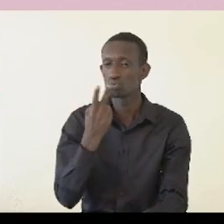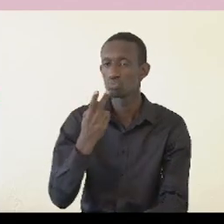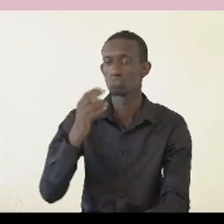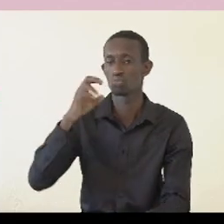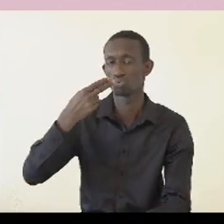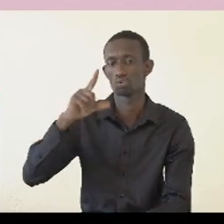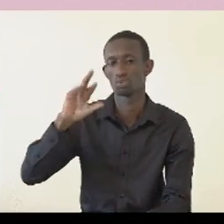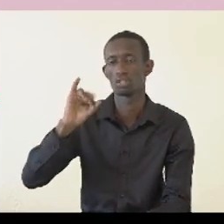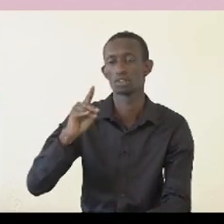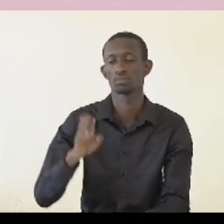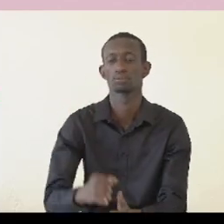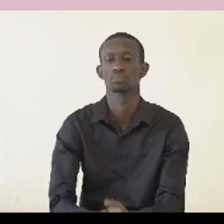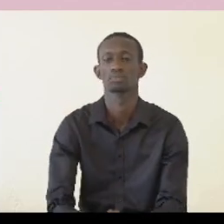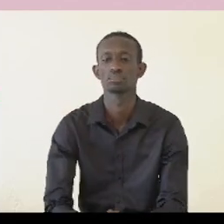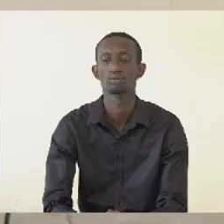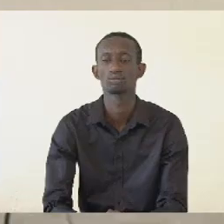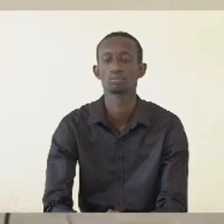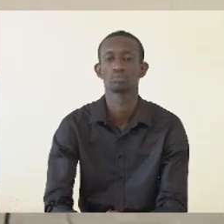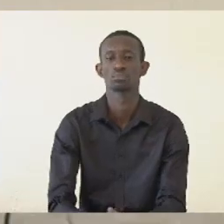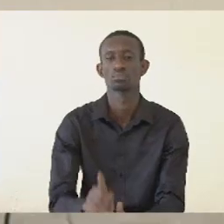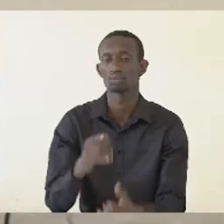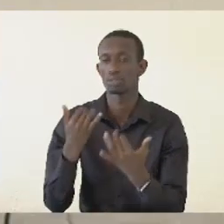2 chloride. Now,